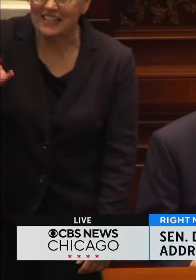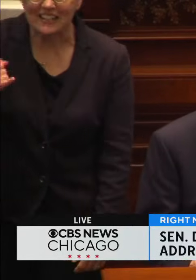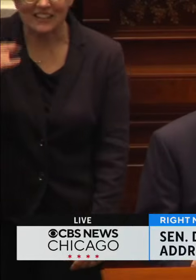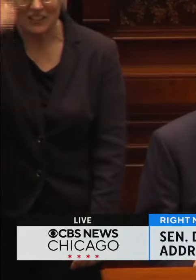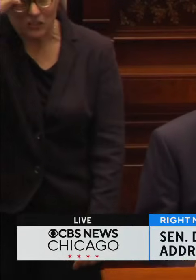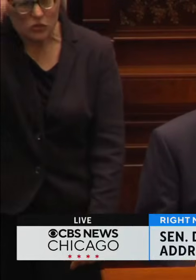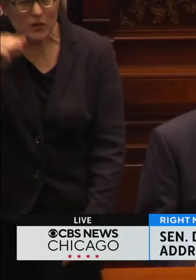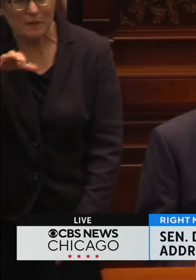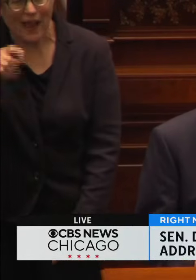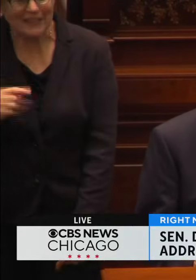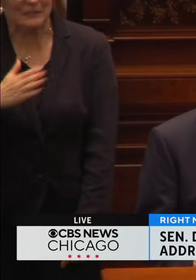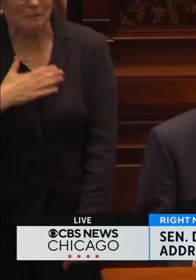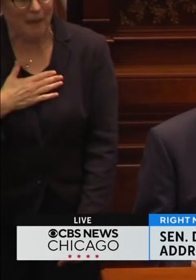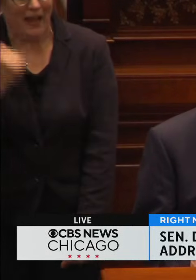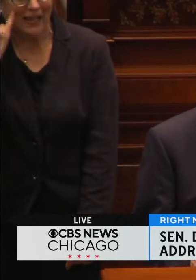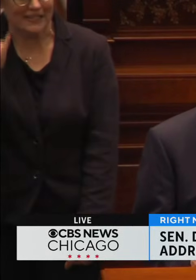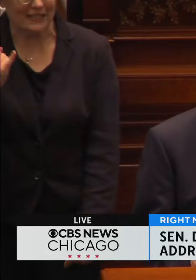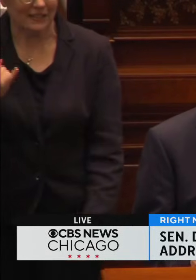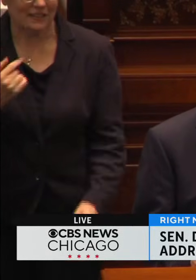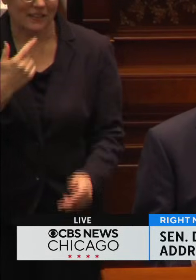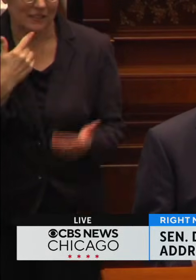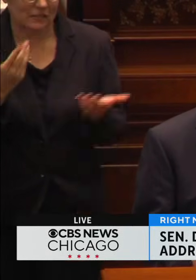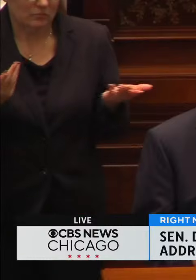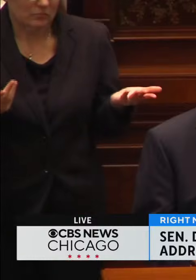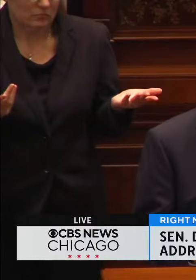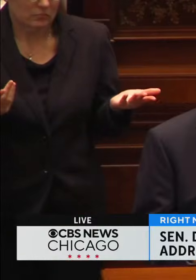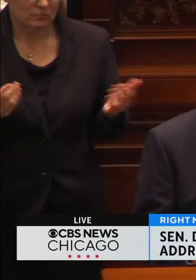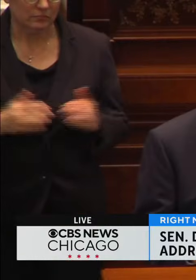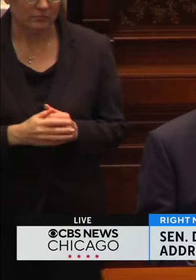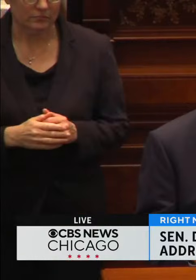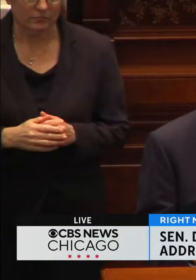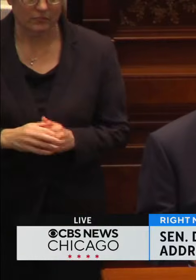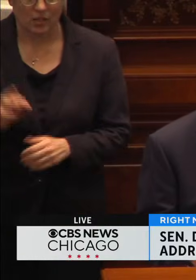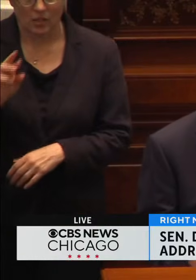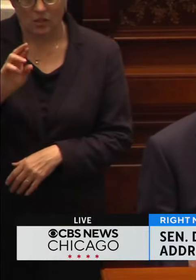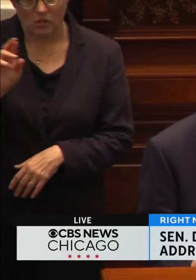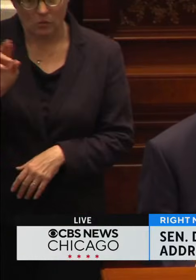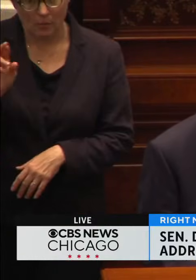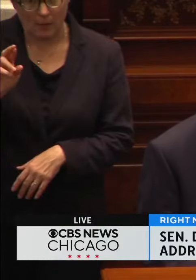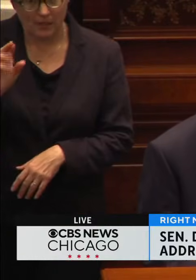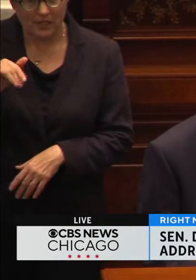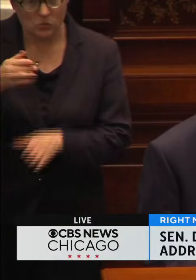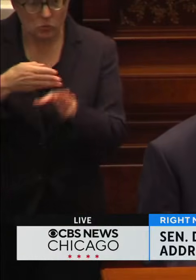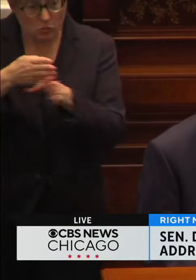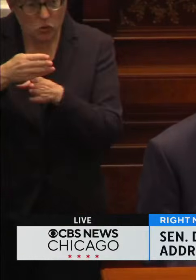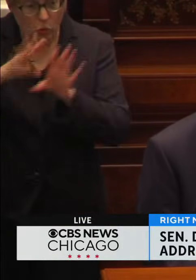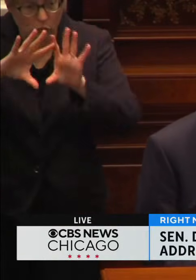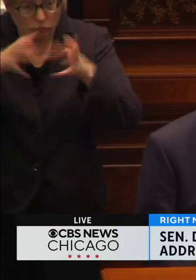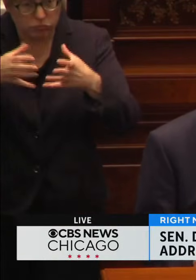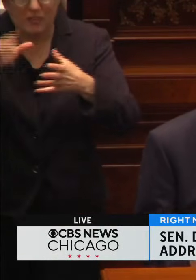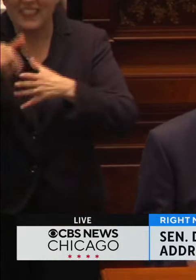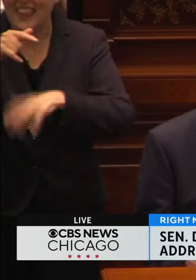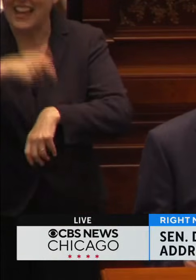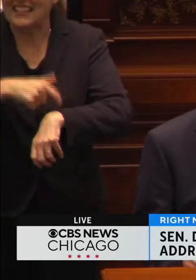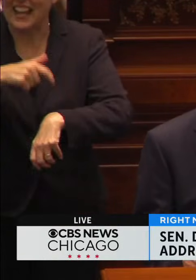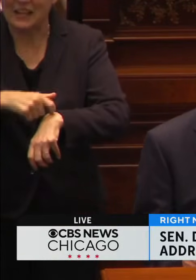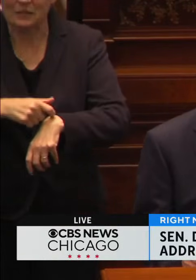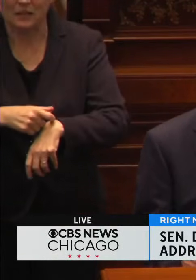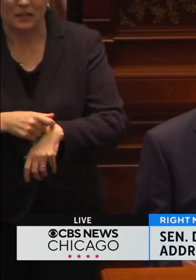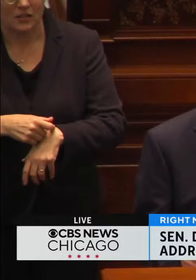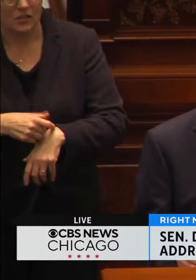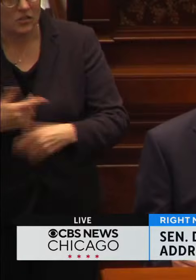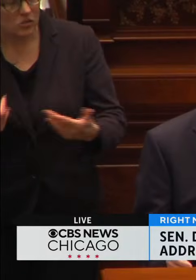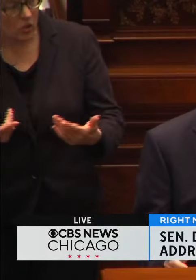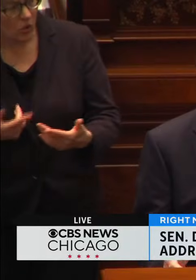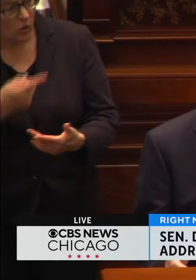my idea." And I said, "Well, since the Republicans were in the majority at the time, I told him you should